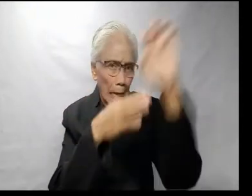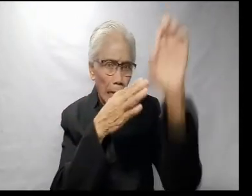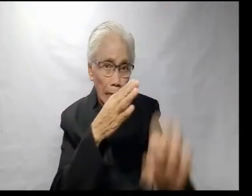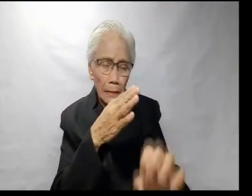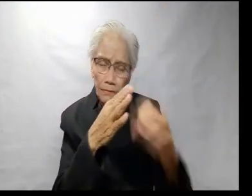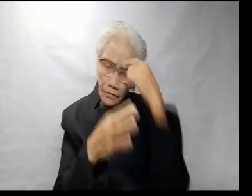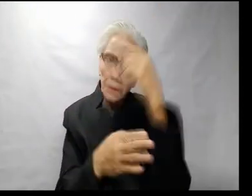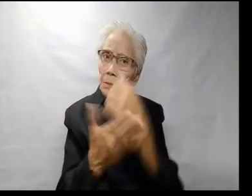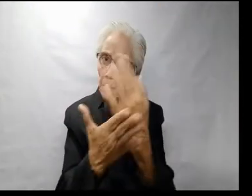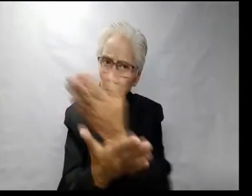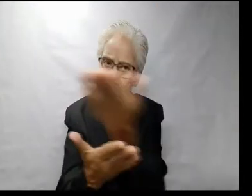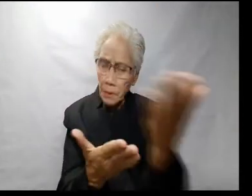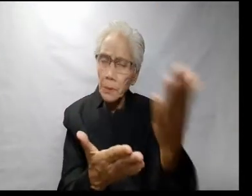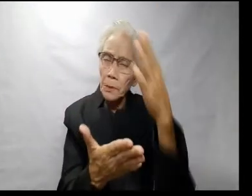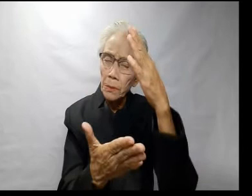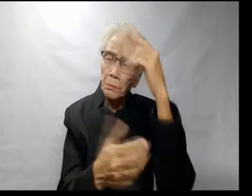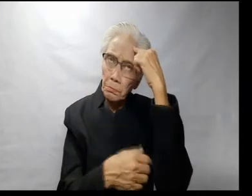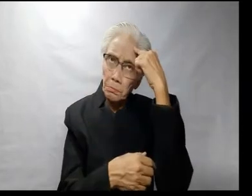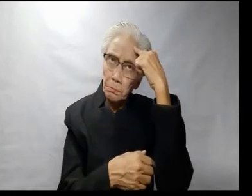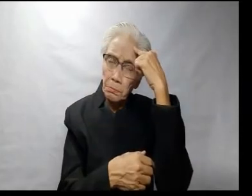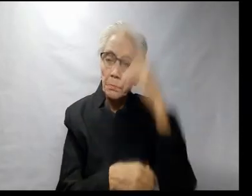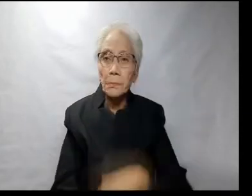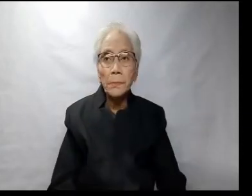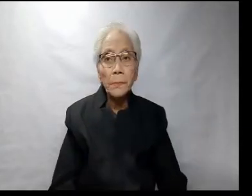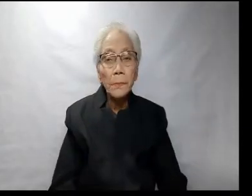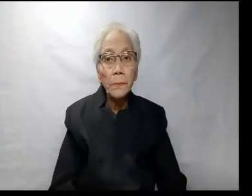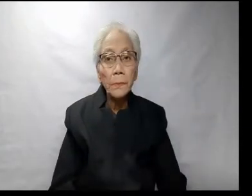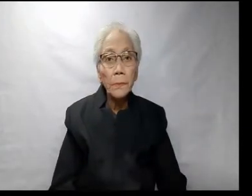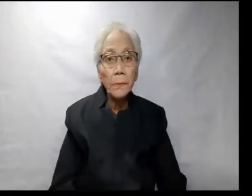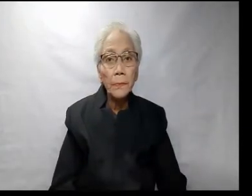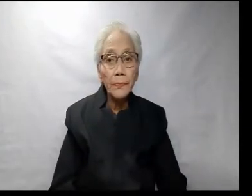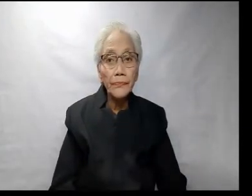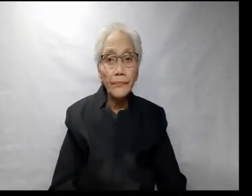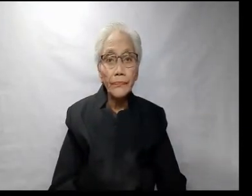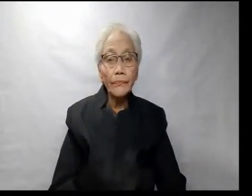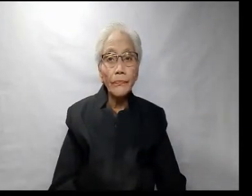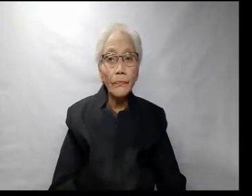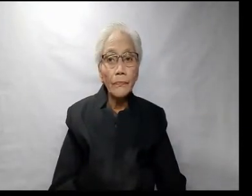end with something for you to ponder on.